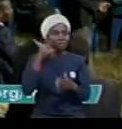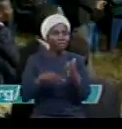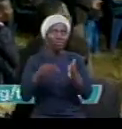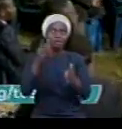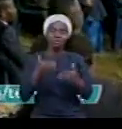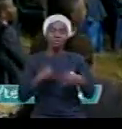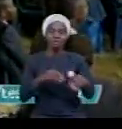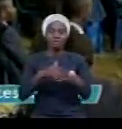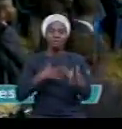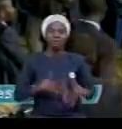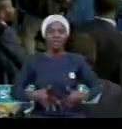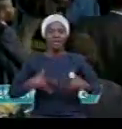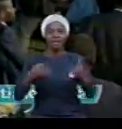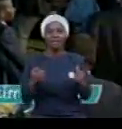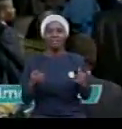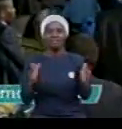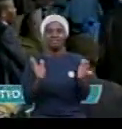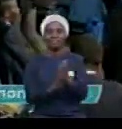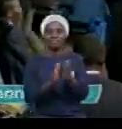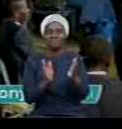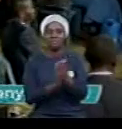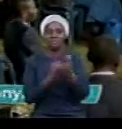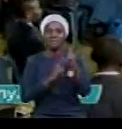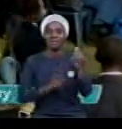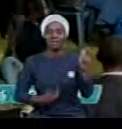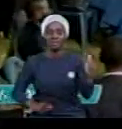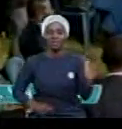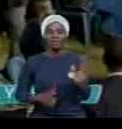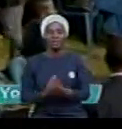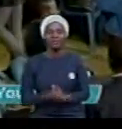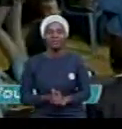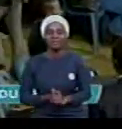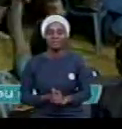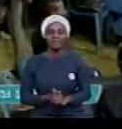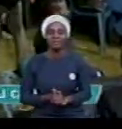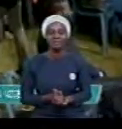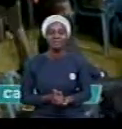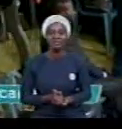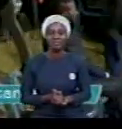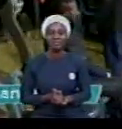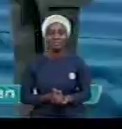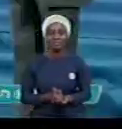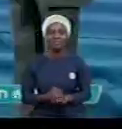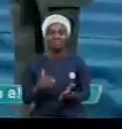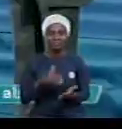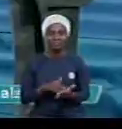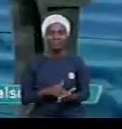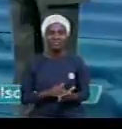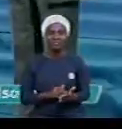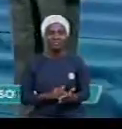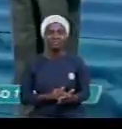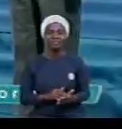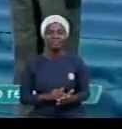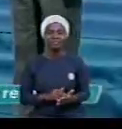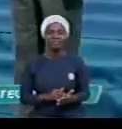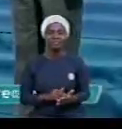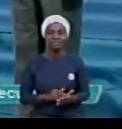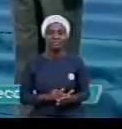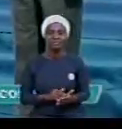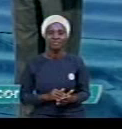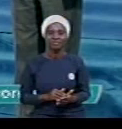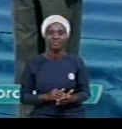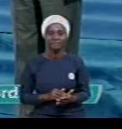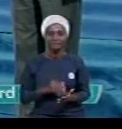Praise the Lord. The name, his name is Rotimi Gbadamosi. He